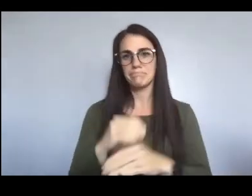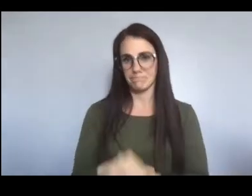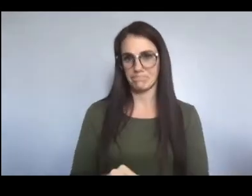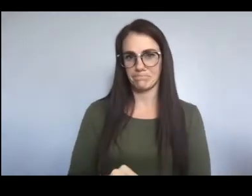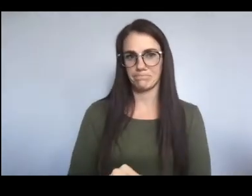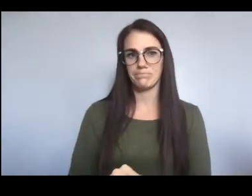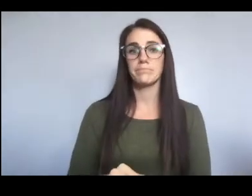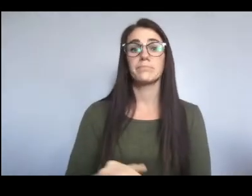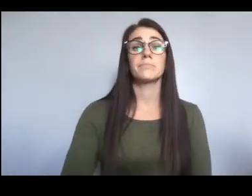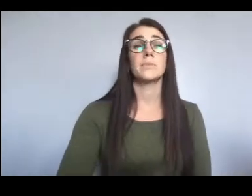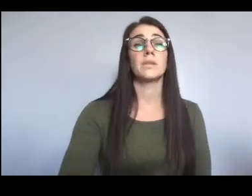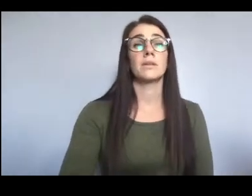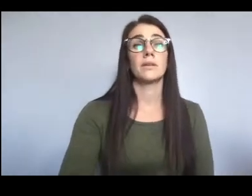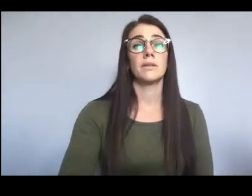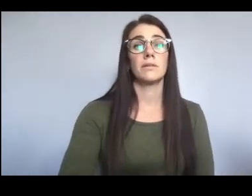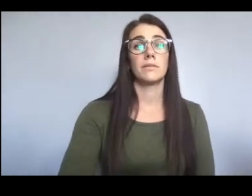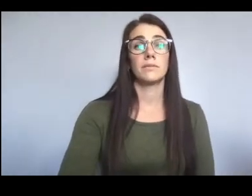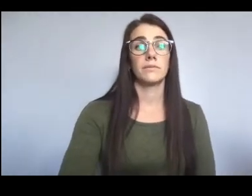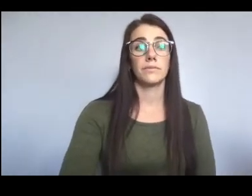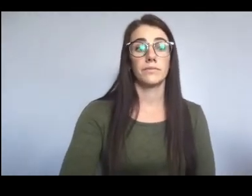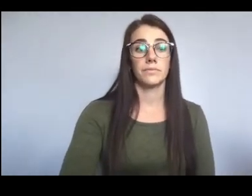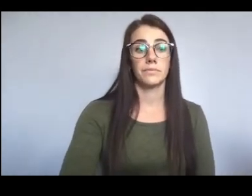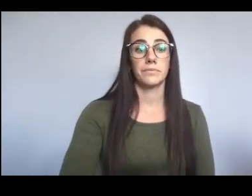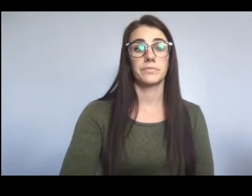before the sign or the sign before the number.